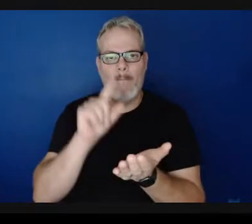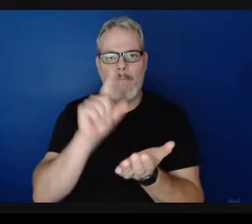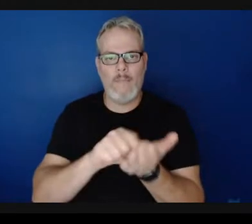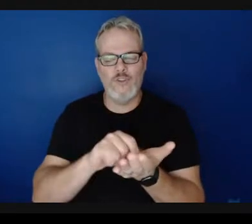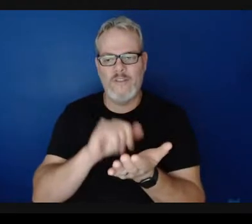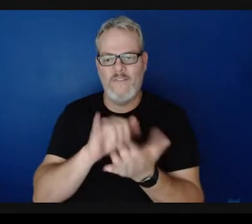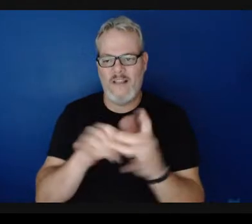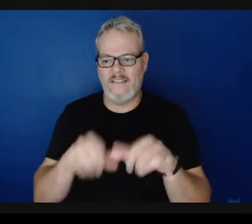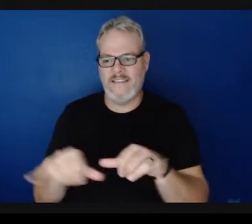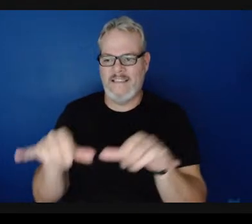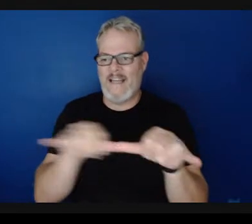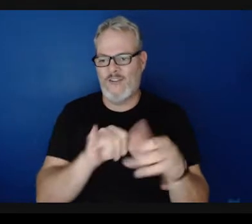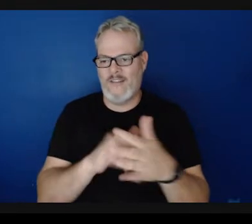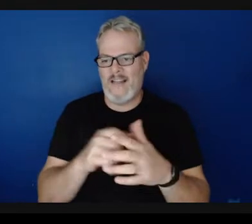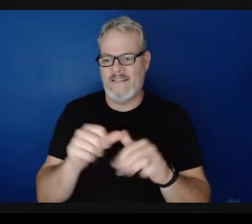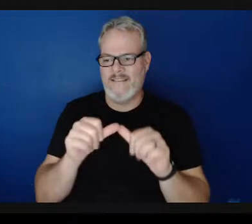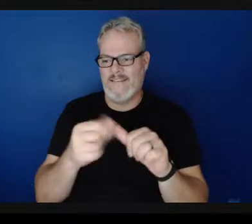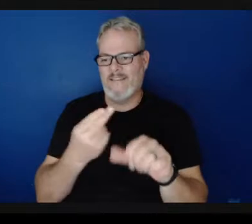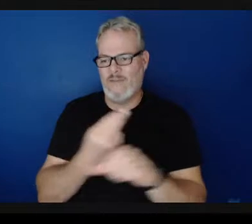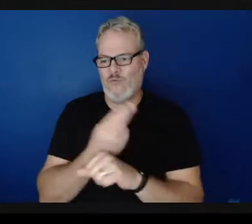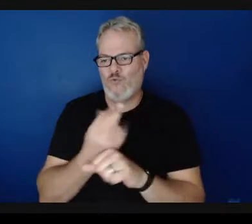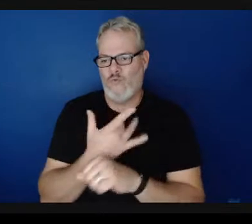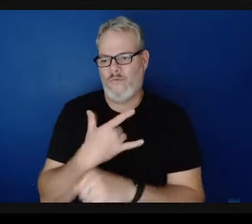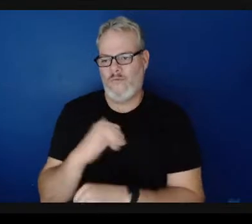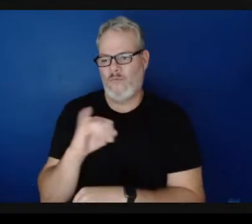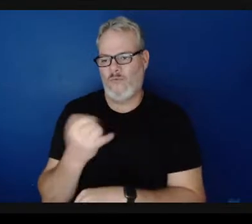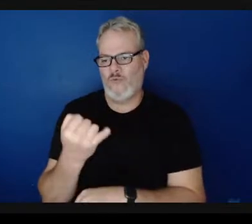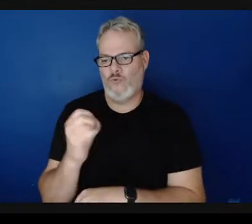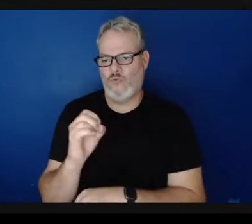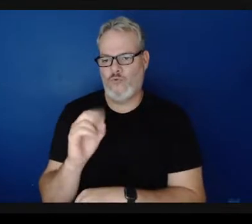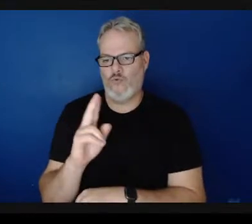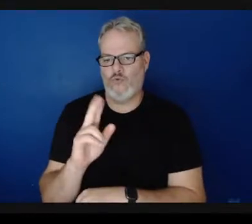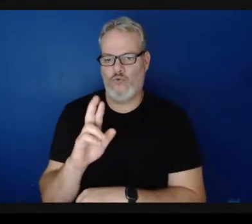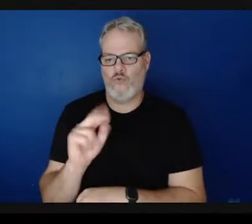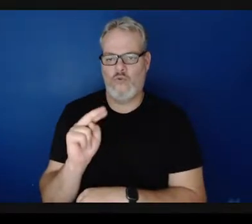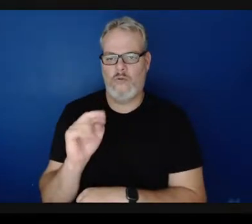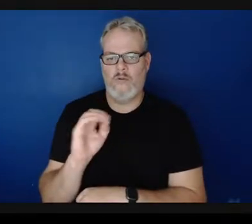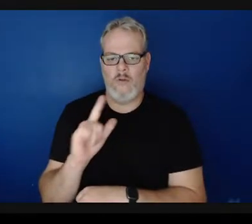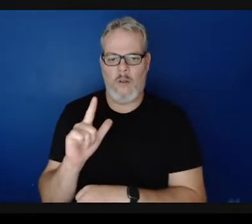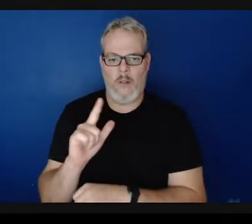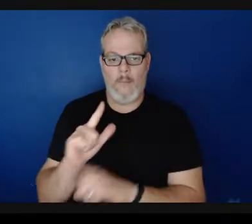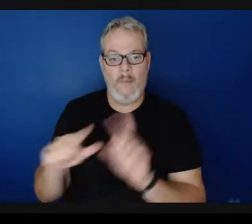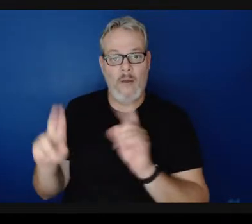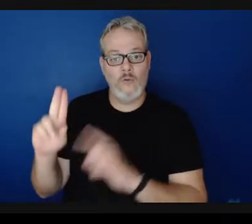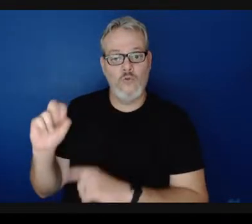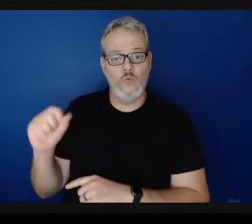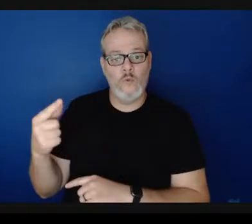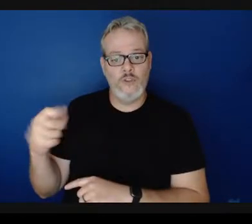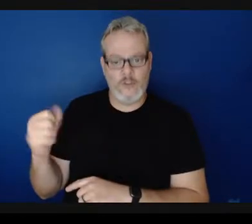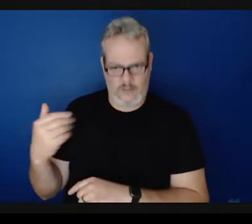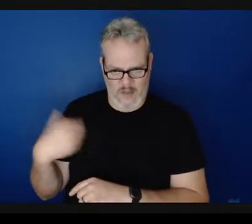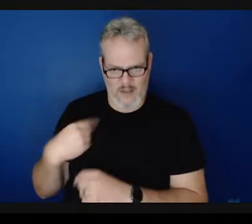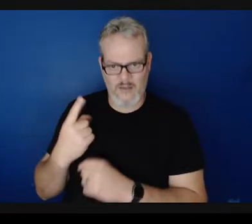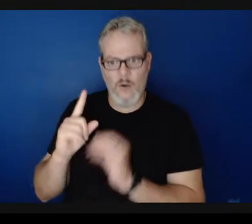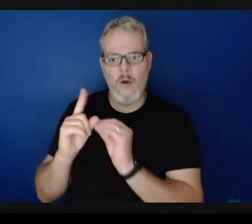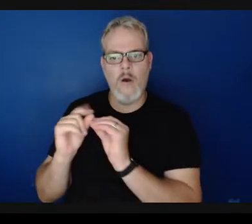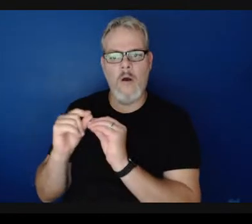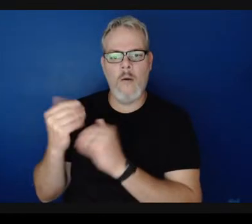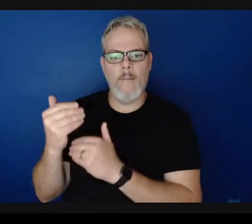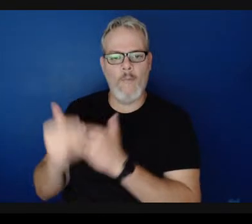that, usually the journal. But the USGS has an extra process. They